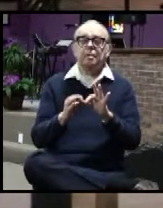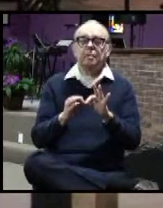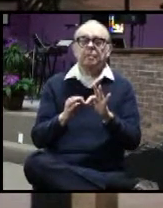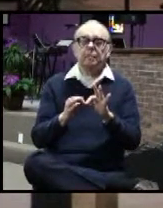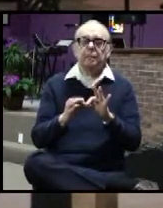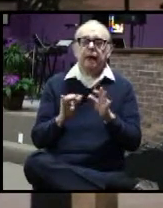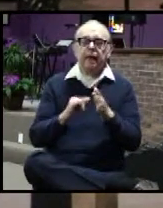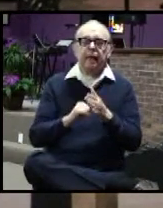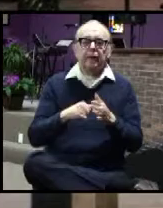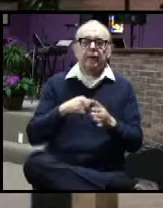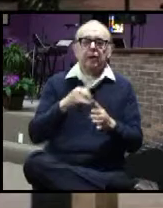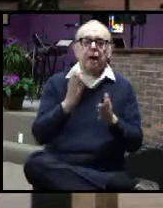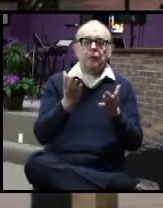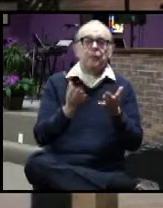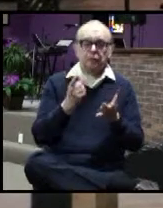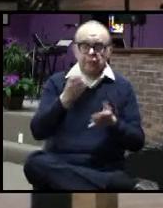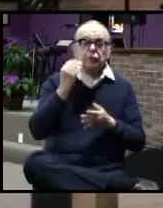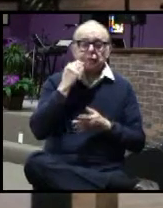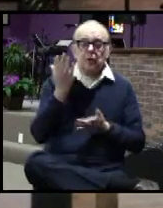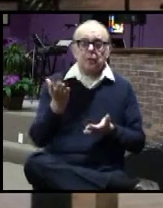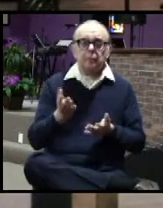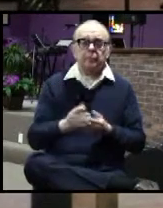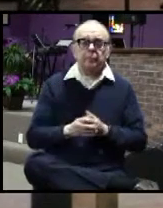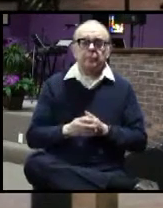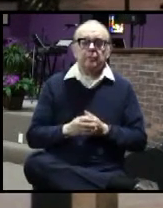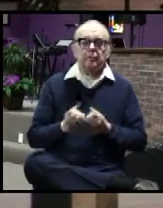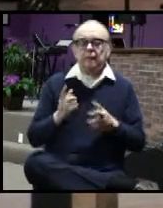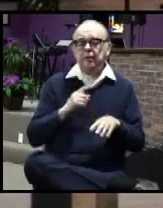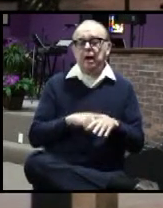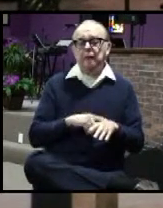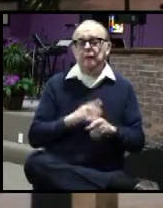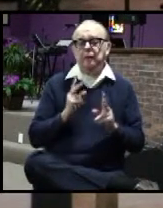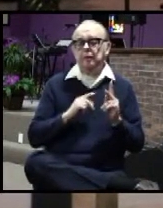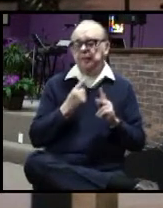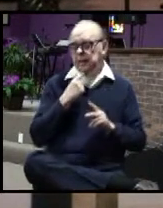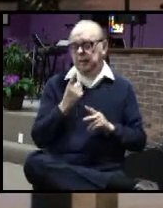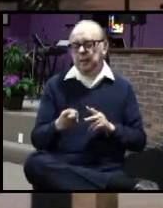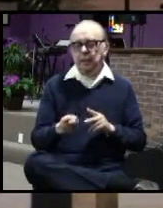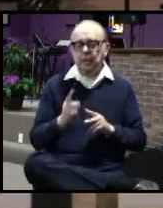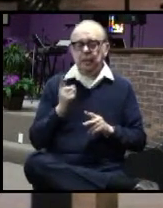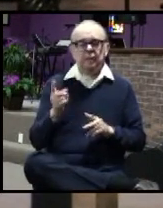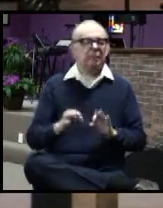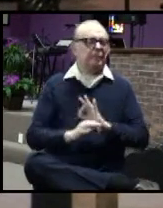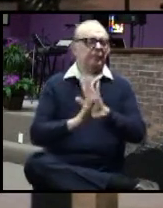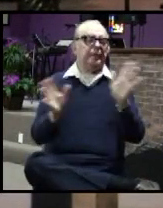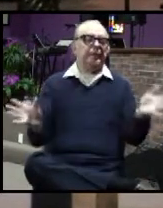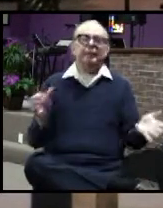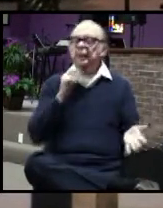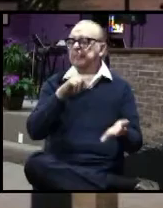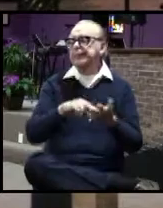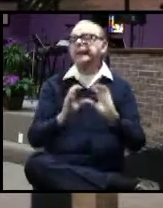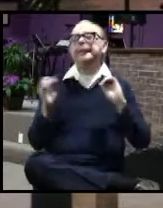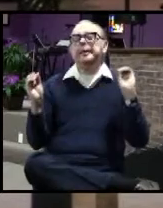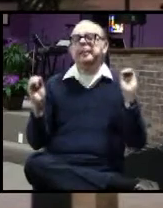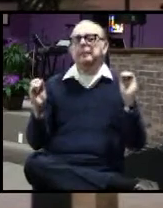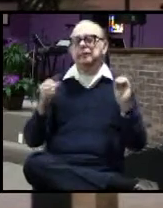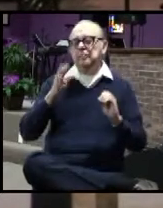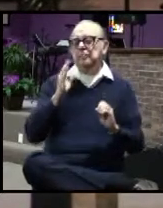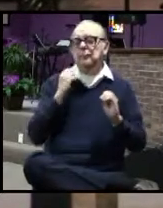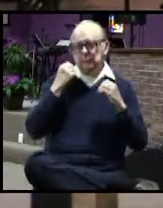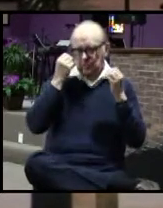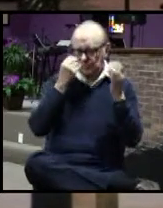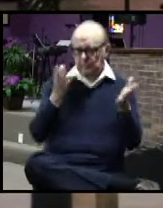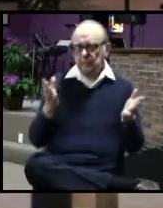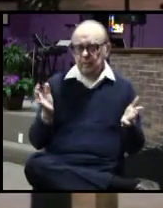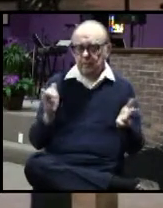that God wants you to know. Many times people will tell you you're worthless, you don't mean anything, but God wants to let you know